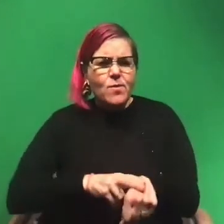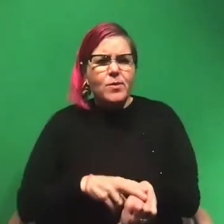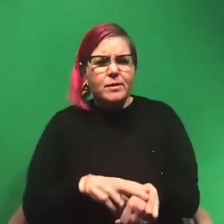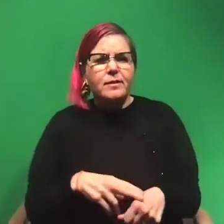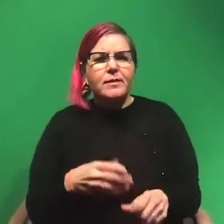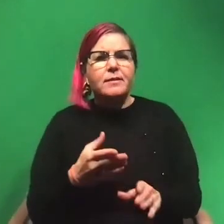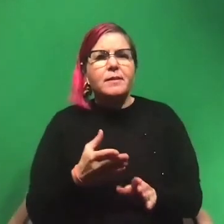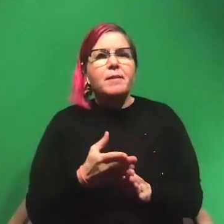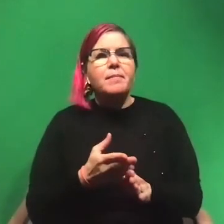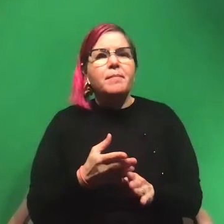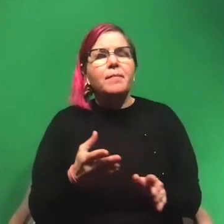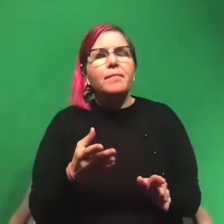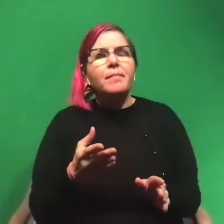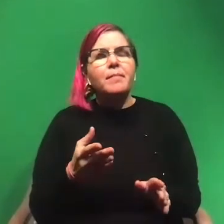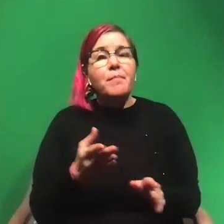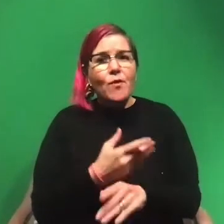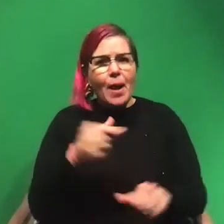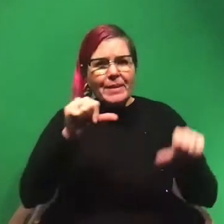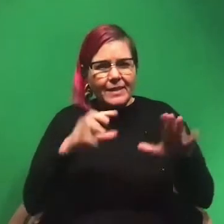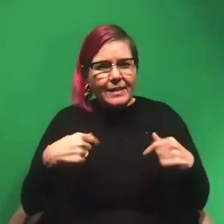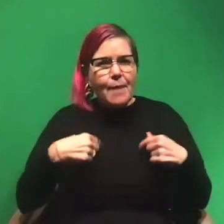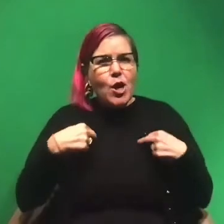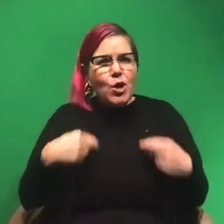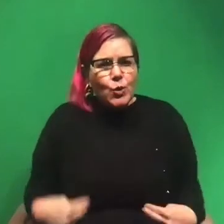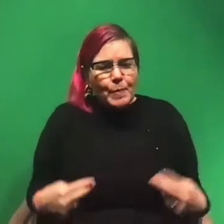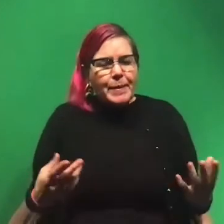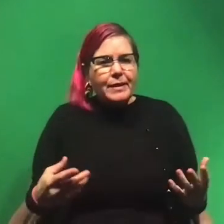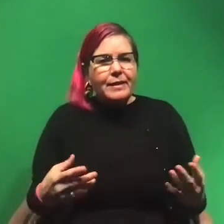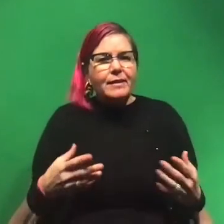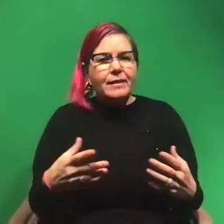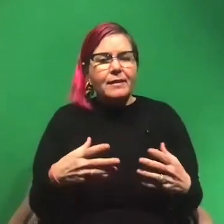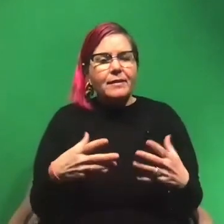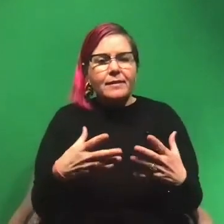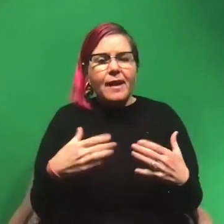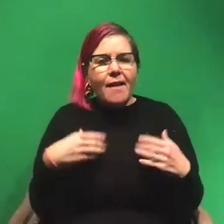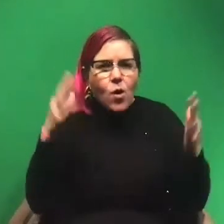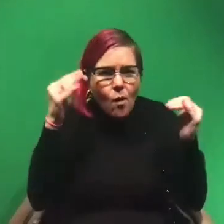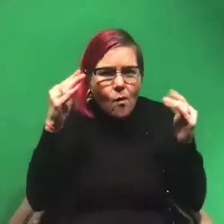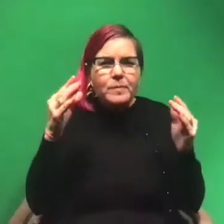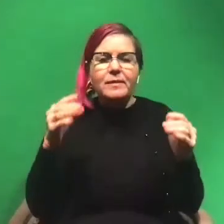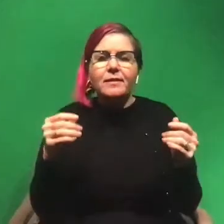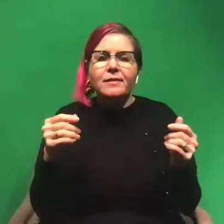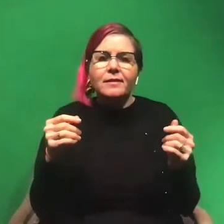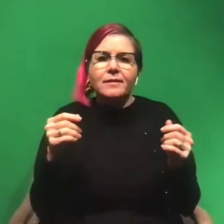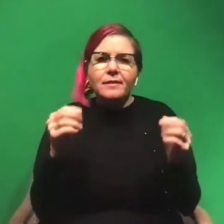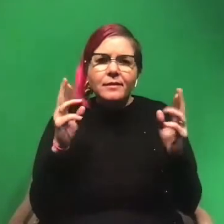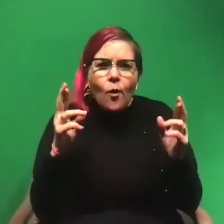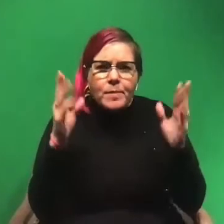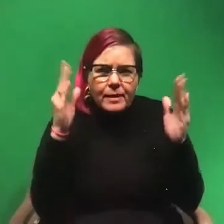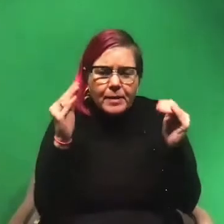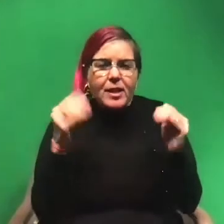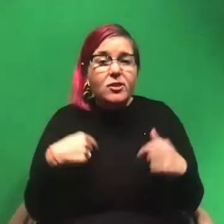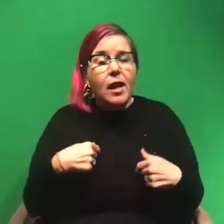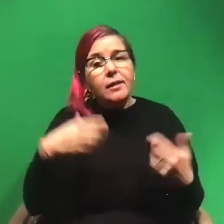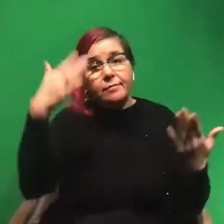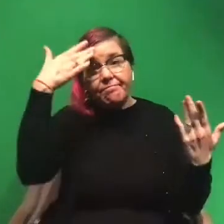before a scientist, I am a human, right? And I'm a family person, so I also have my hopes and expectations. I don't know. And